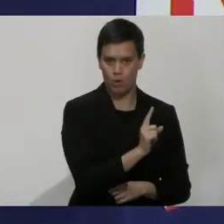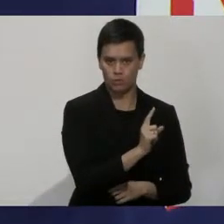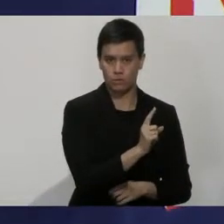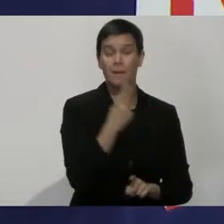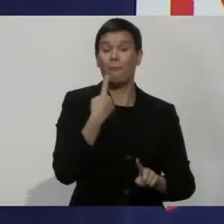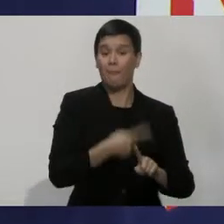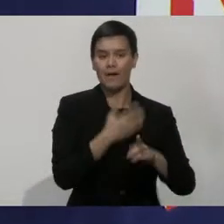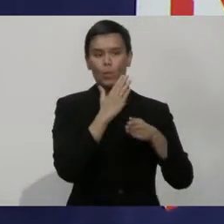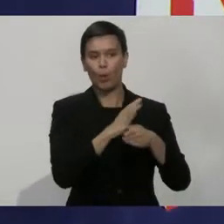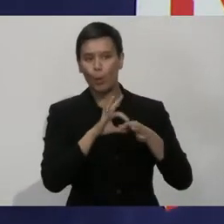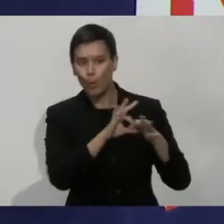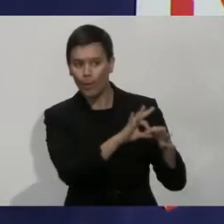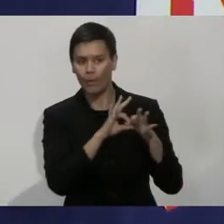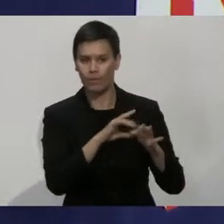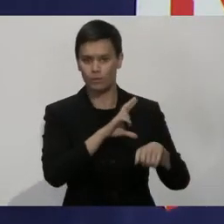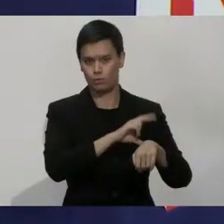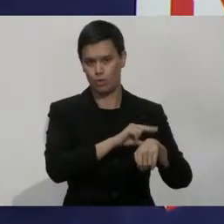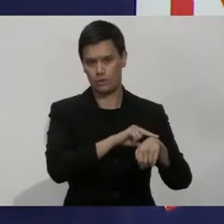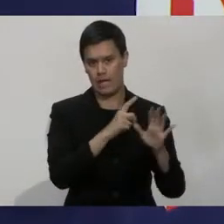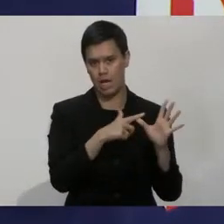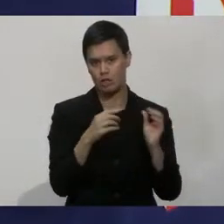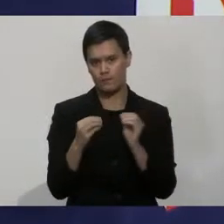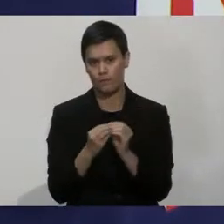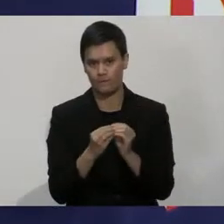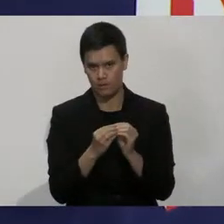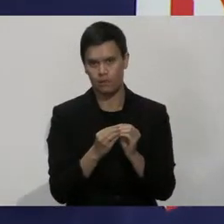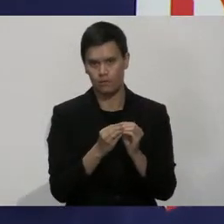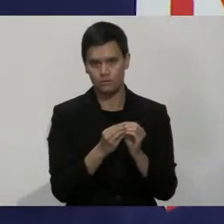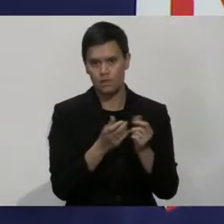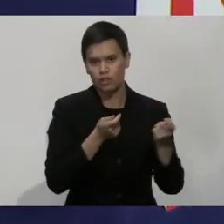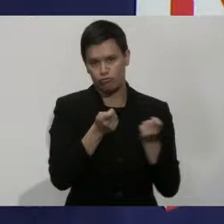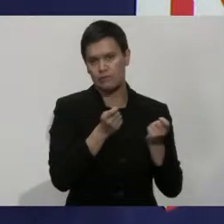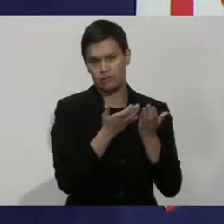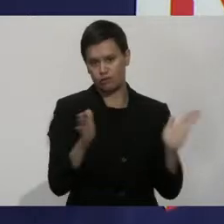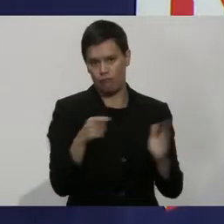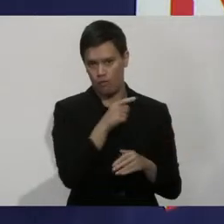Director-General and the health system to implement that.